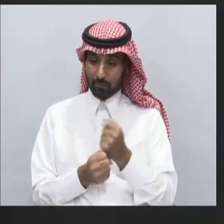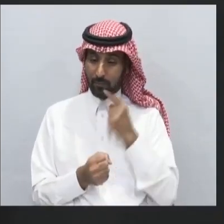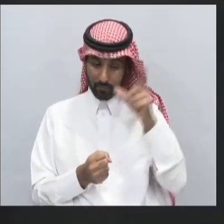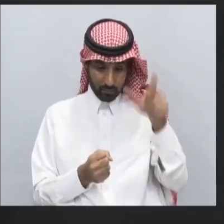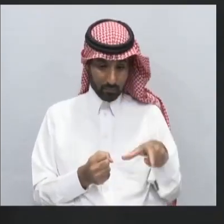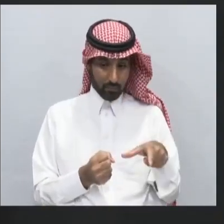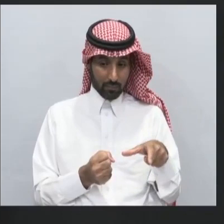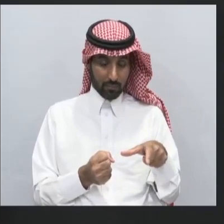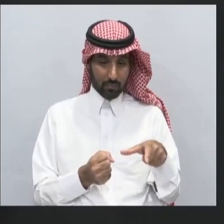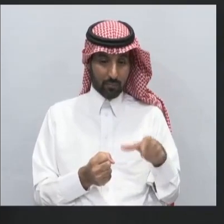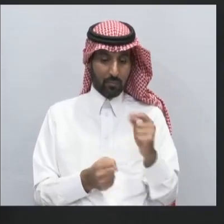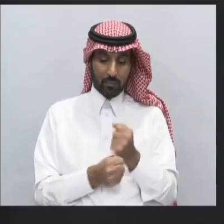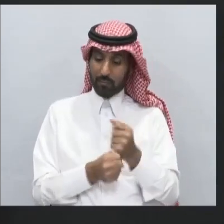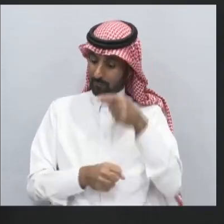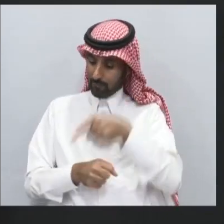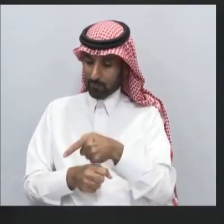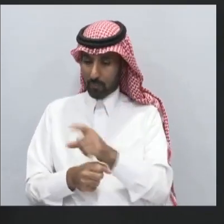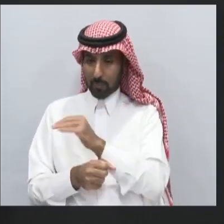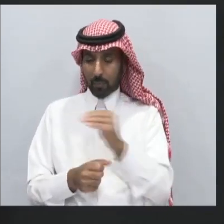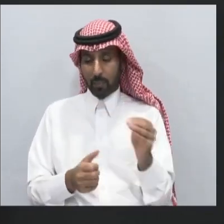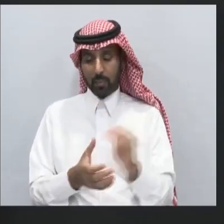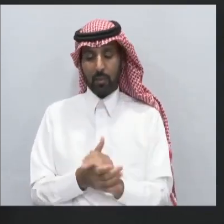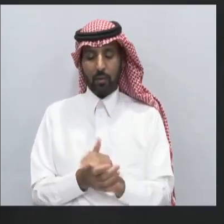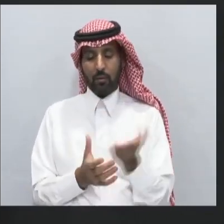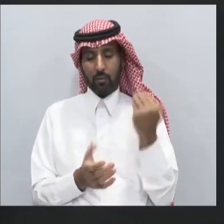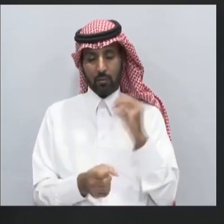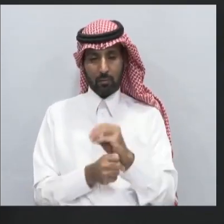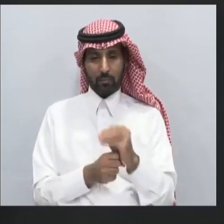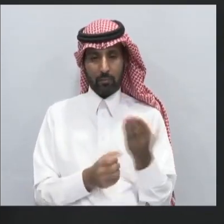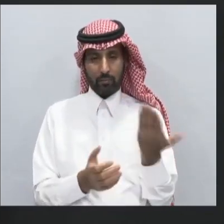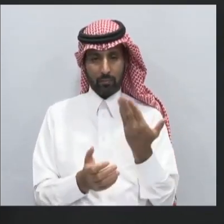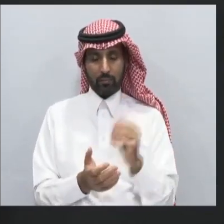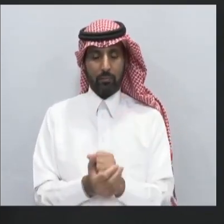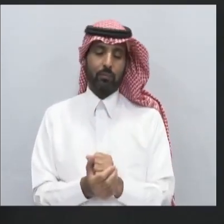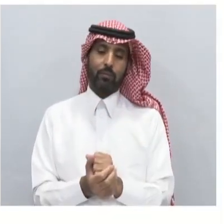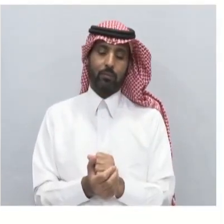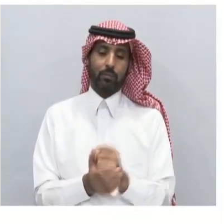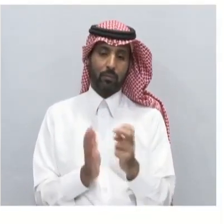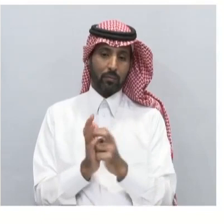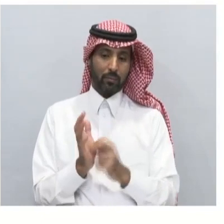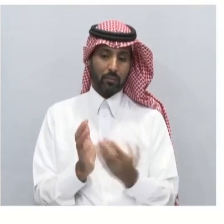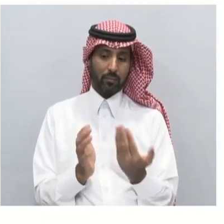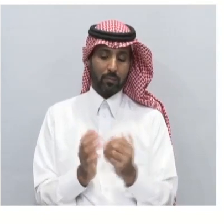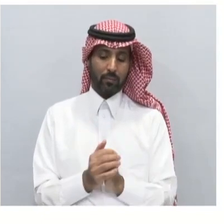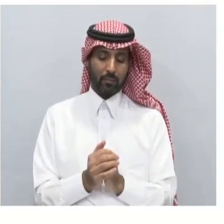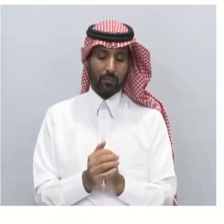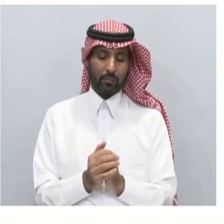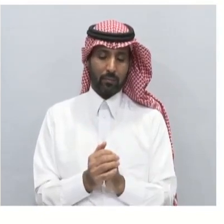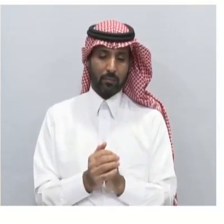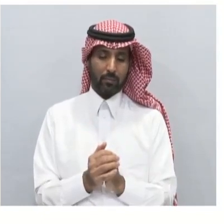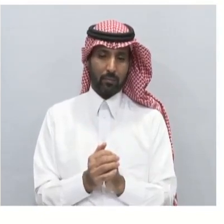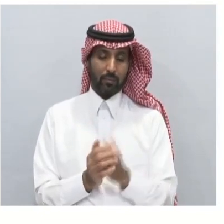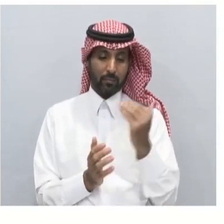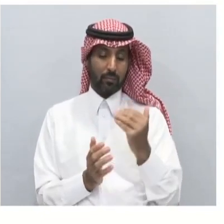subject or an object in the sentence, as we covered in our grammar. Okay? We